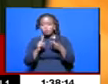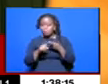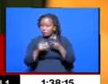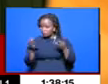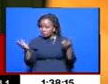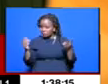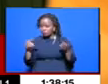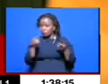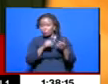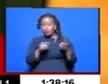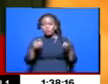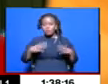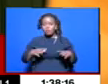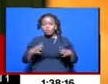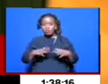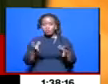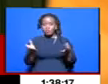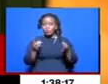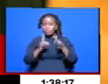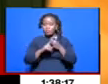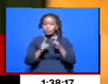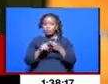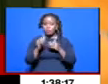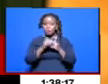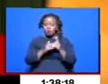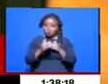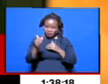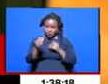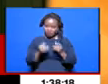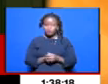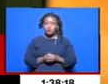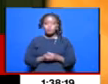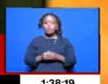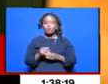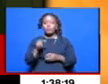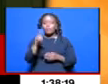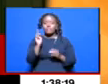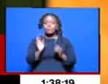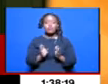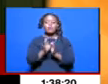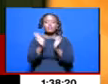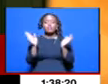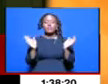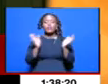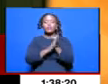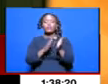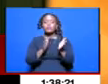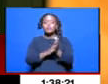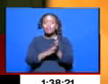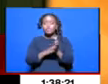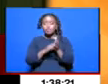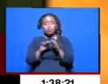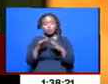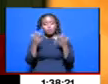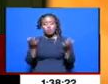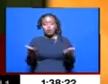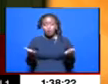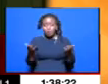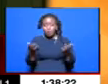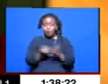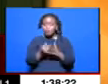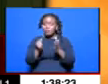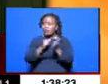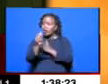people. You are taking to the people either that general suggestion or a draft